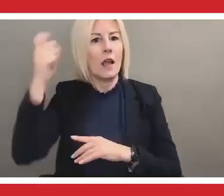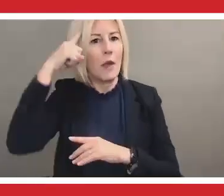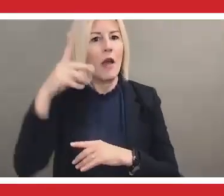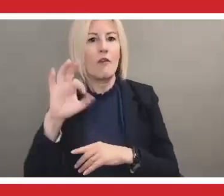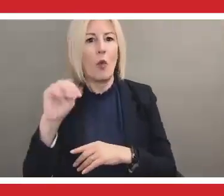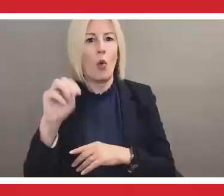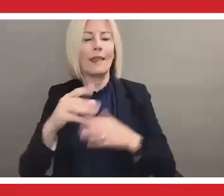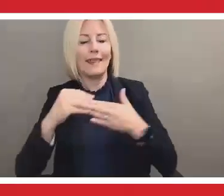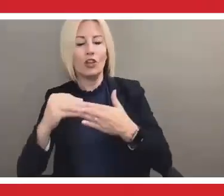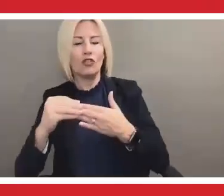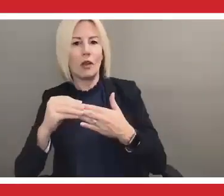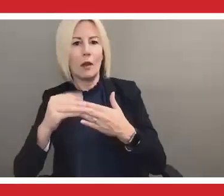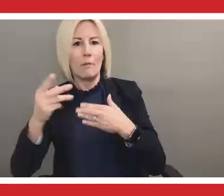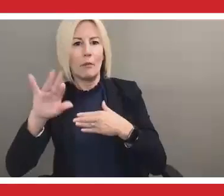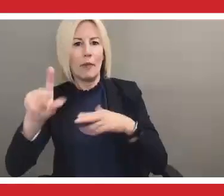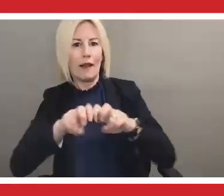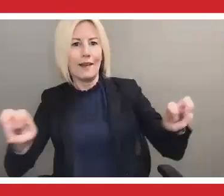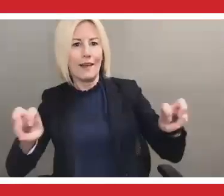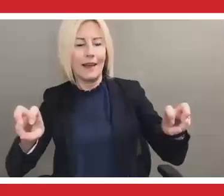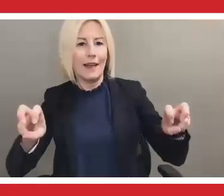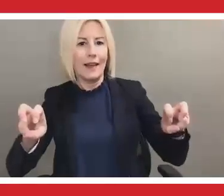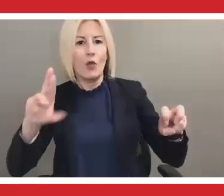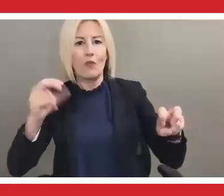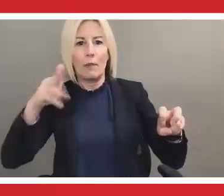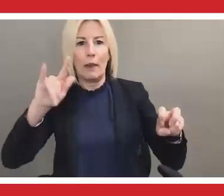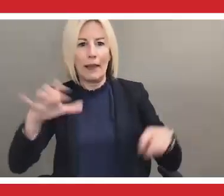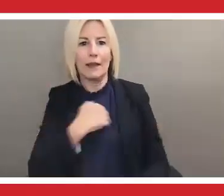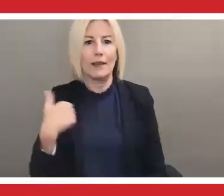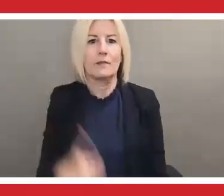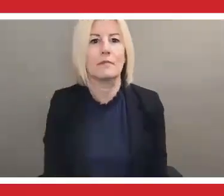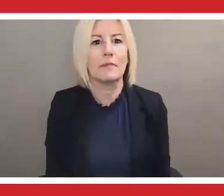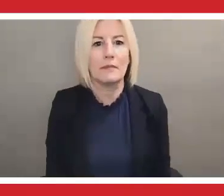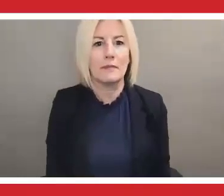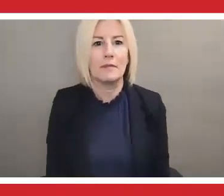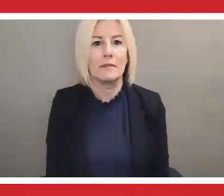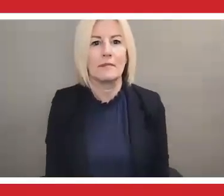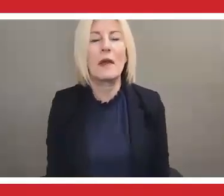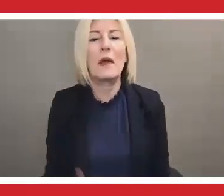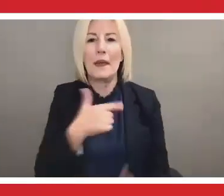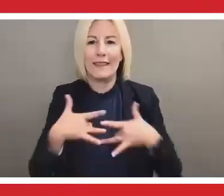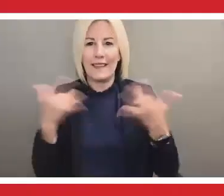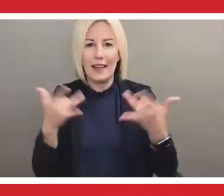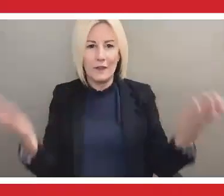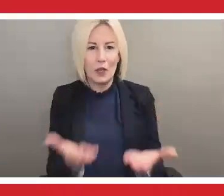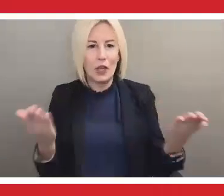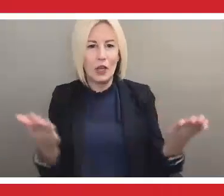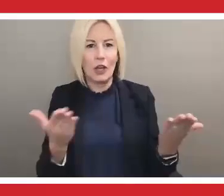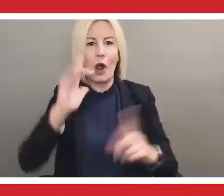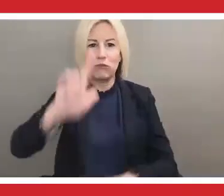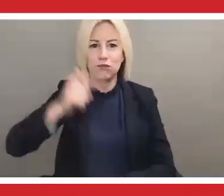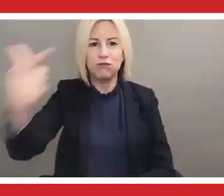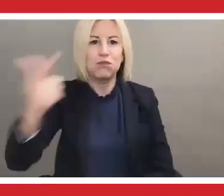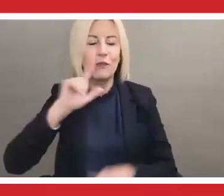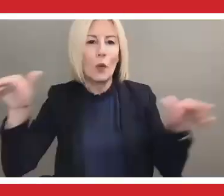Panel, Republic of Poland. Dzień dobry I witam. We are delighted to have you here, sir, and I hand the floor to you for